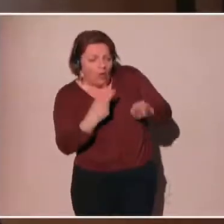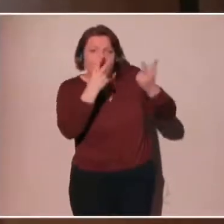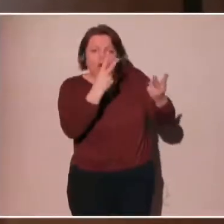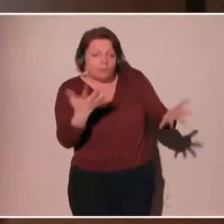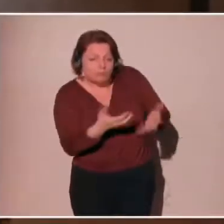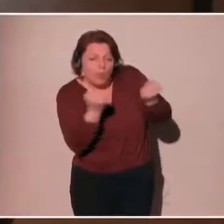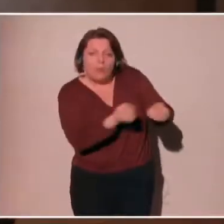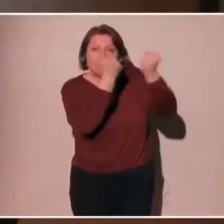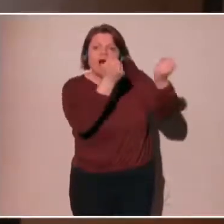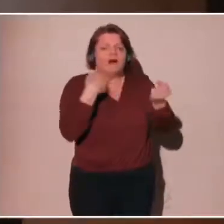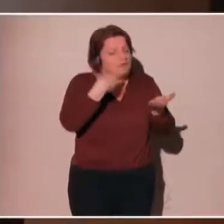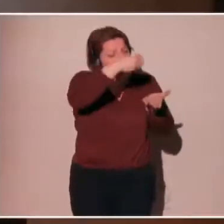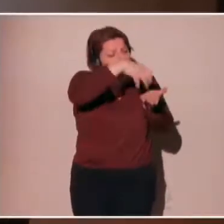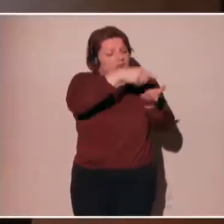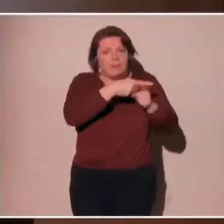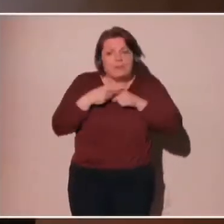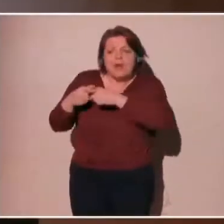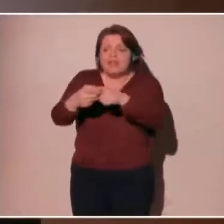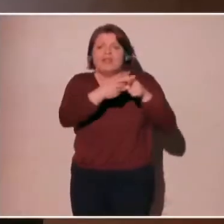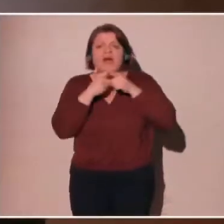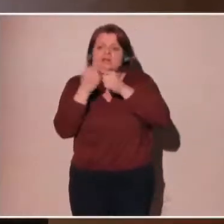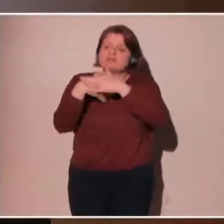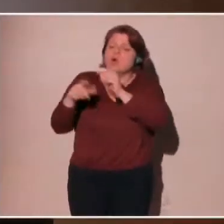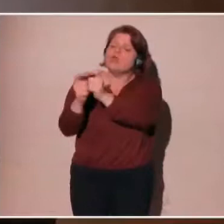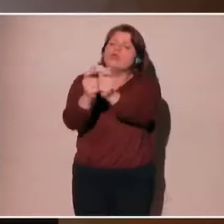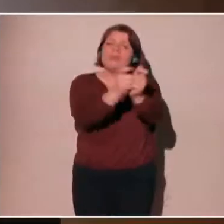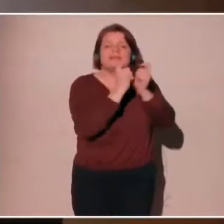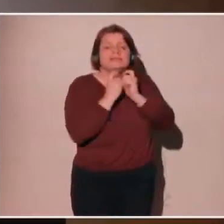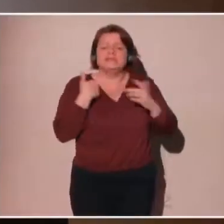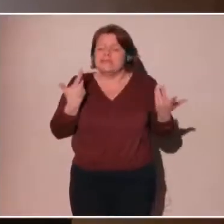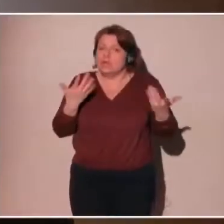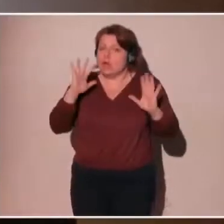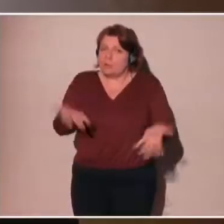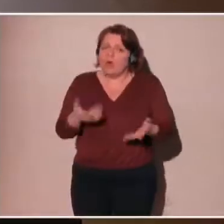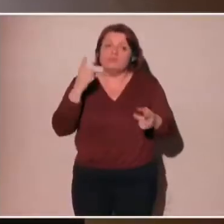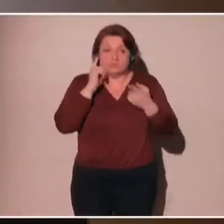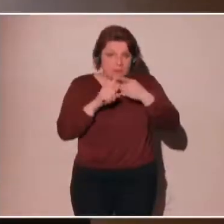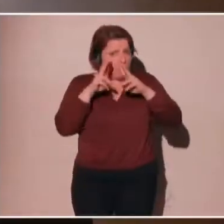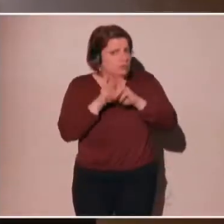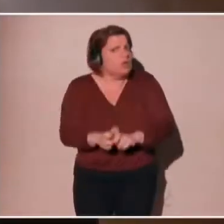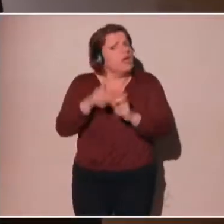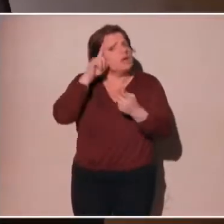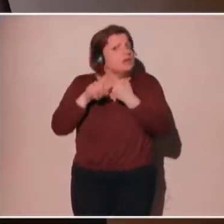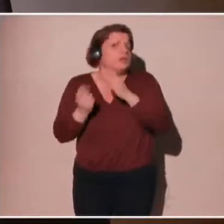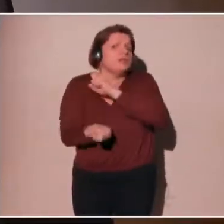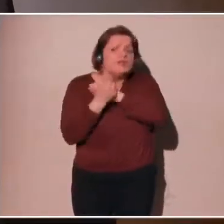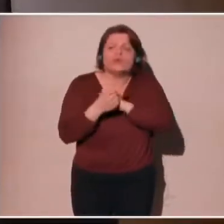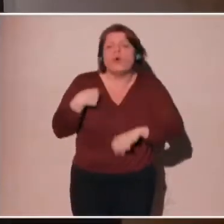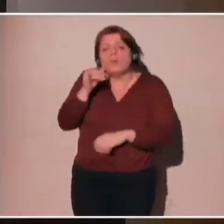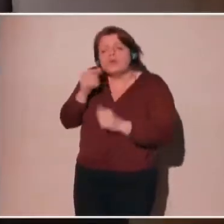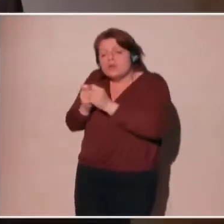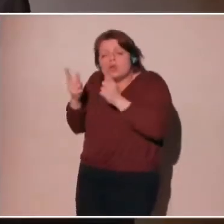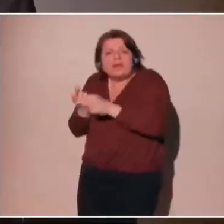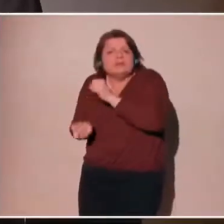you promote, how can you even make it possible to share a certain number of data sets among members of the industry? And then for research